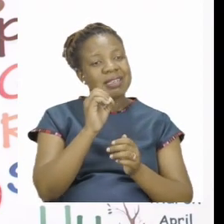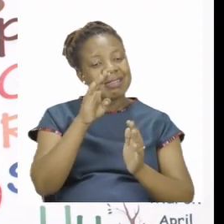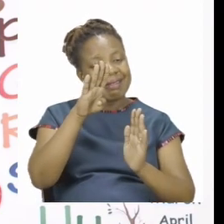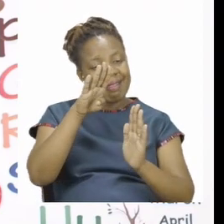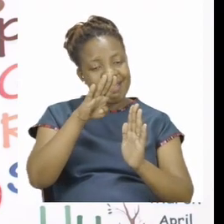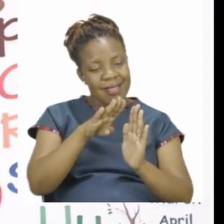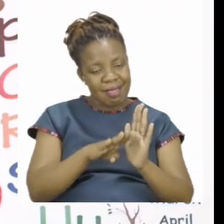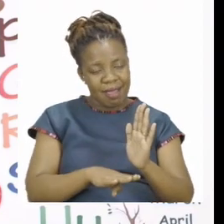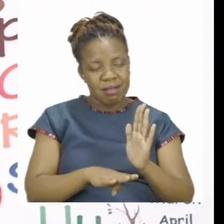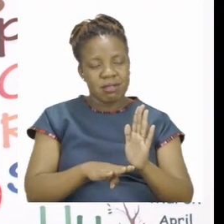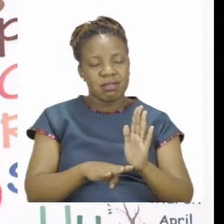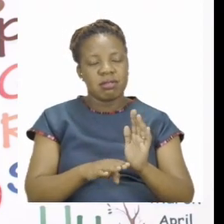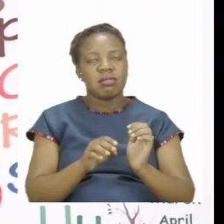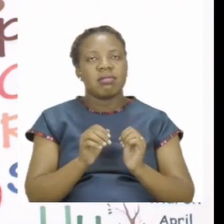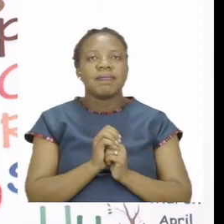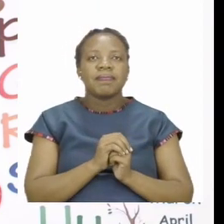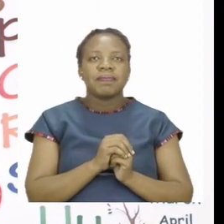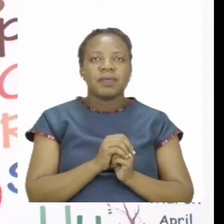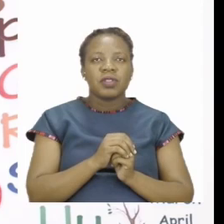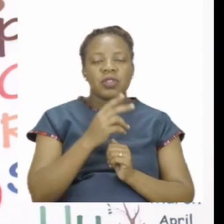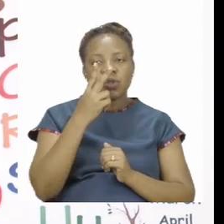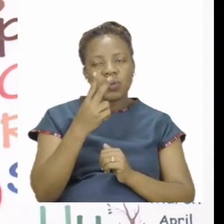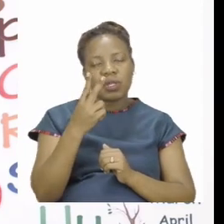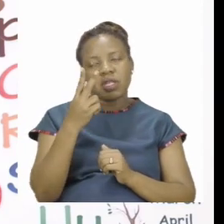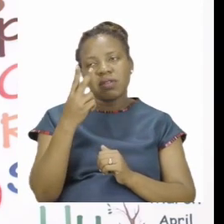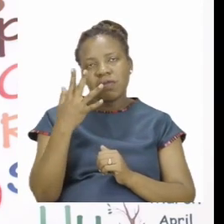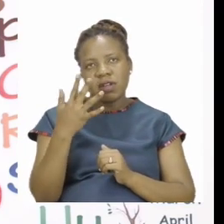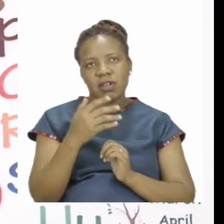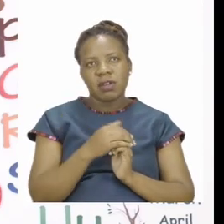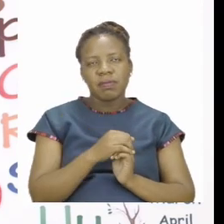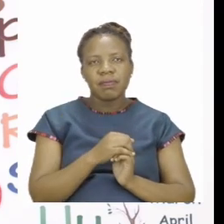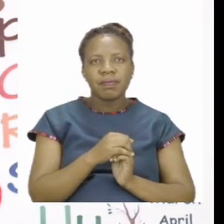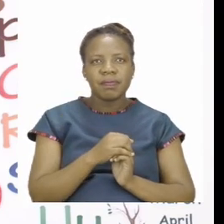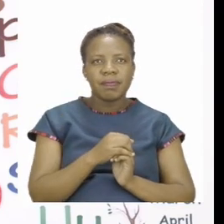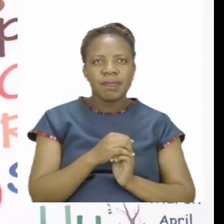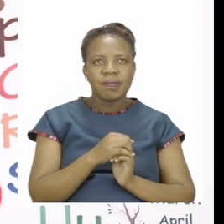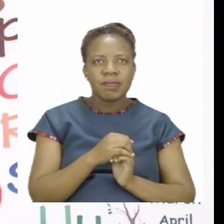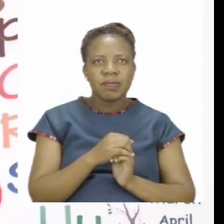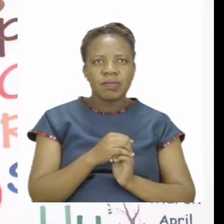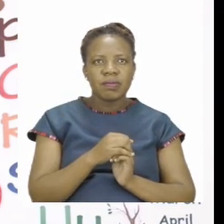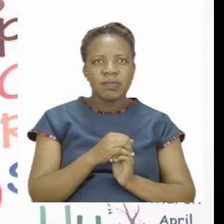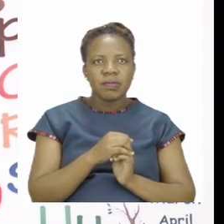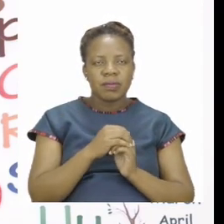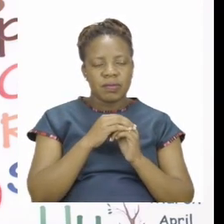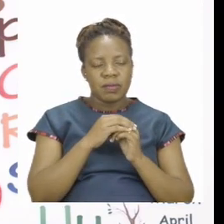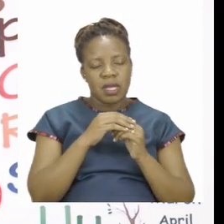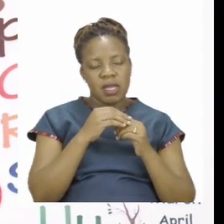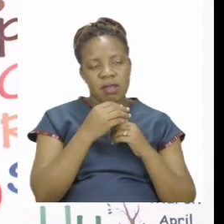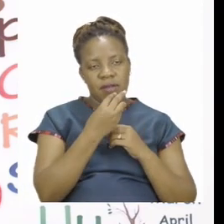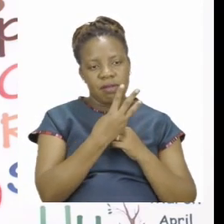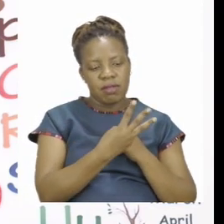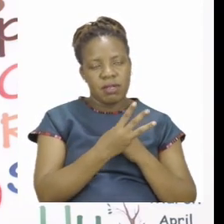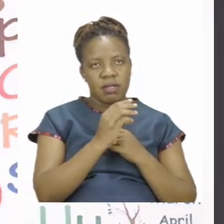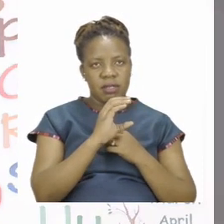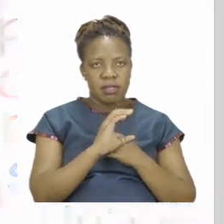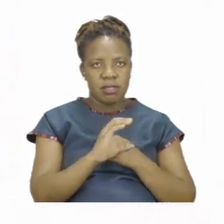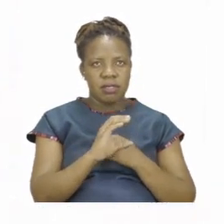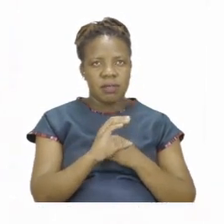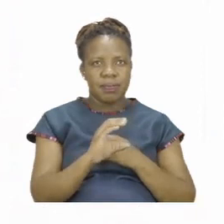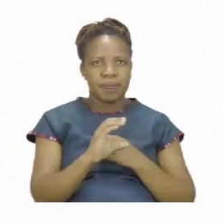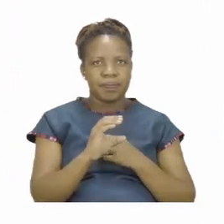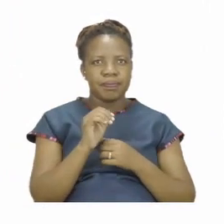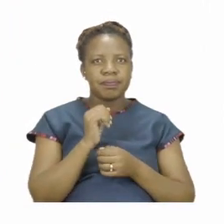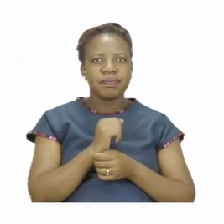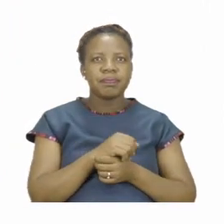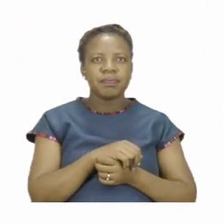word less. Let's try for now for number 3C. Now,